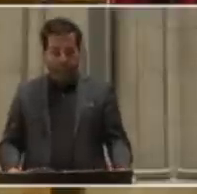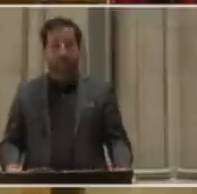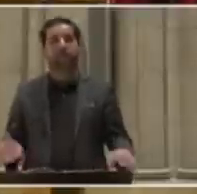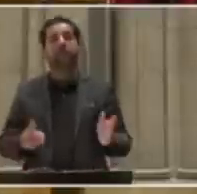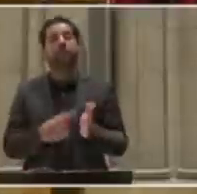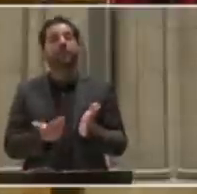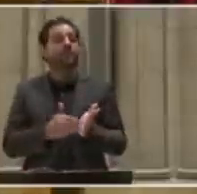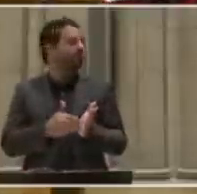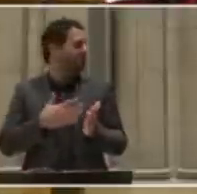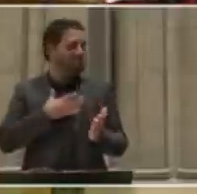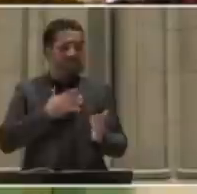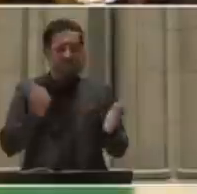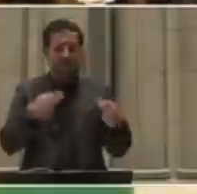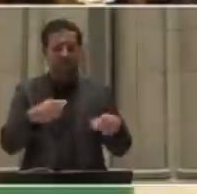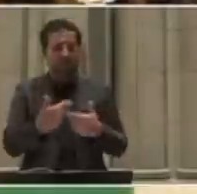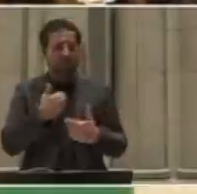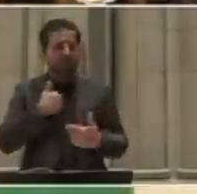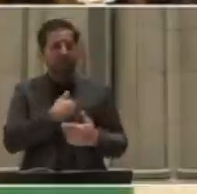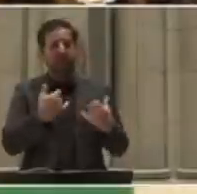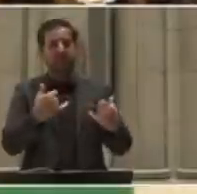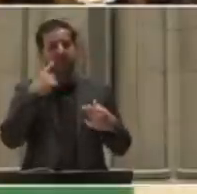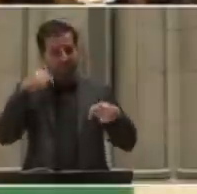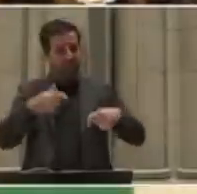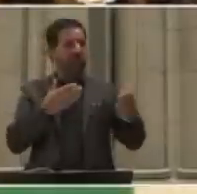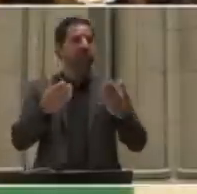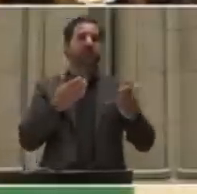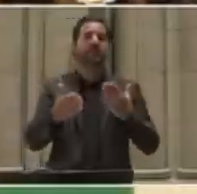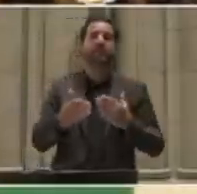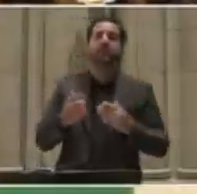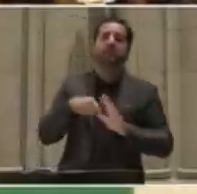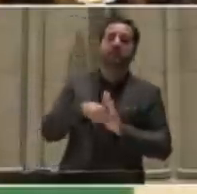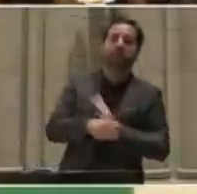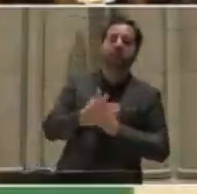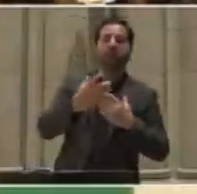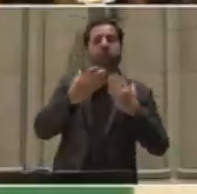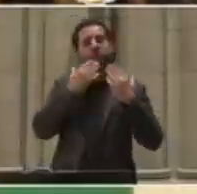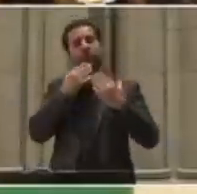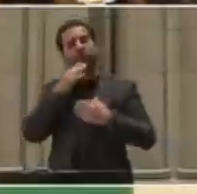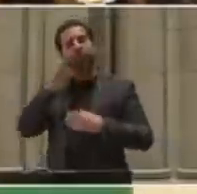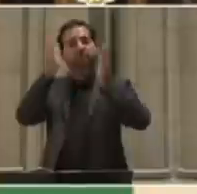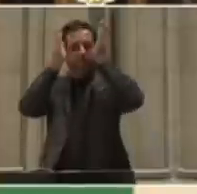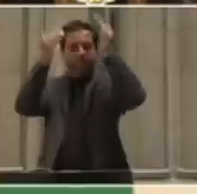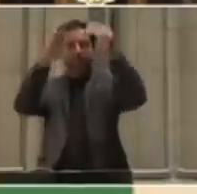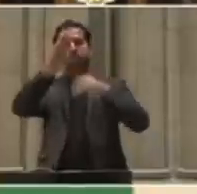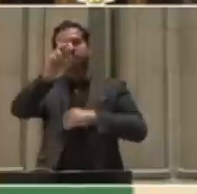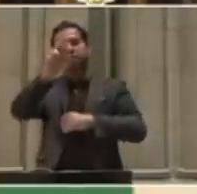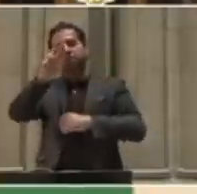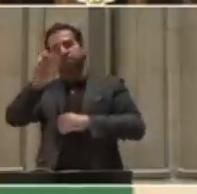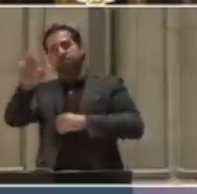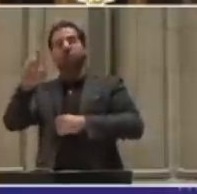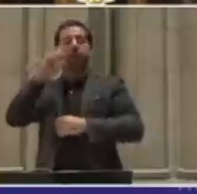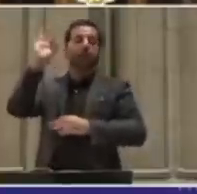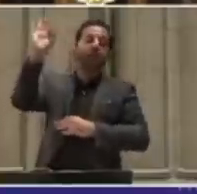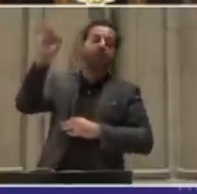Once again, so glad you've joined us today for this service, and we're deeply grateful for Bishop Barber for bringing us the word this morning.